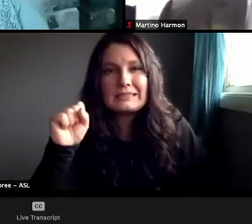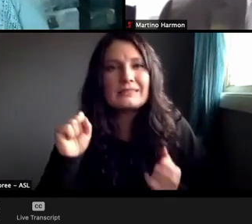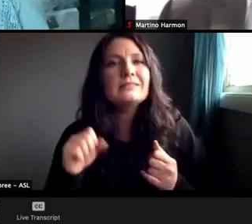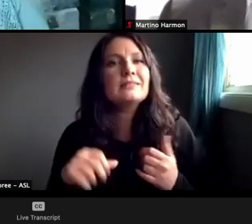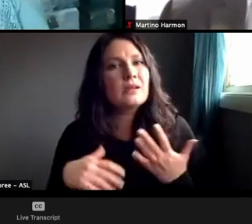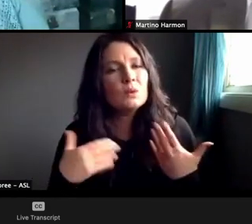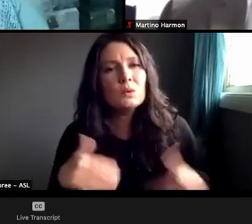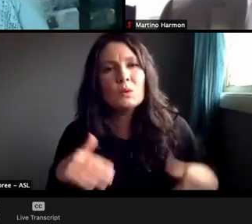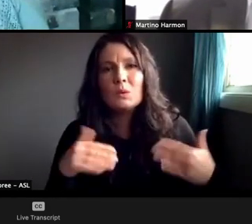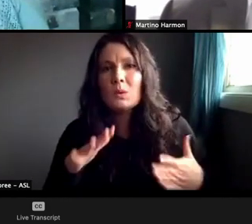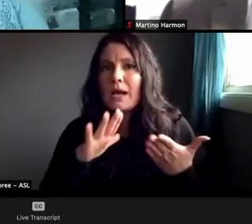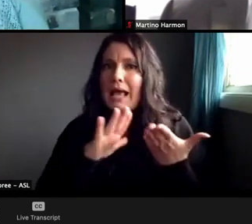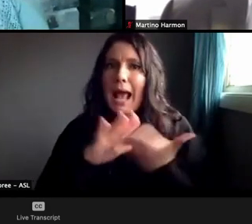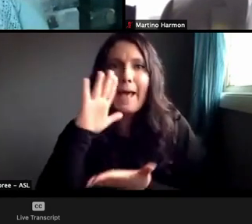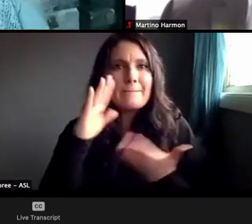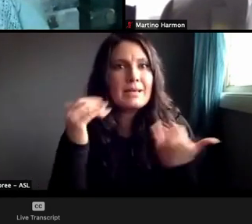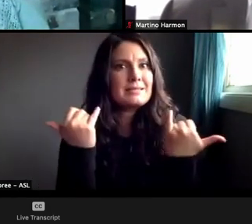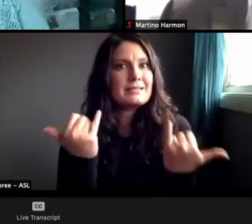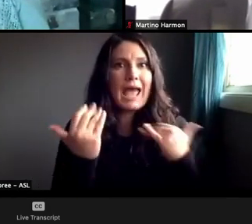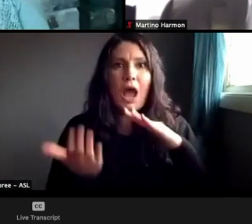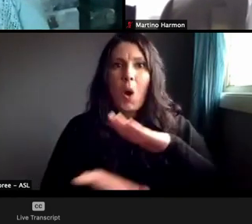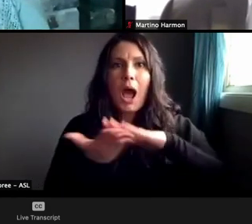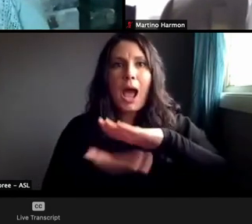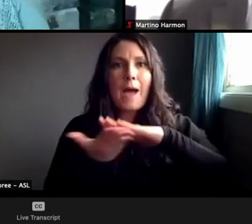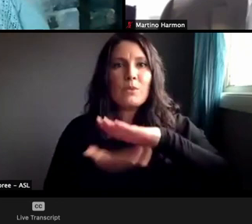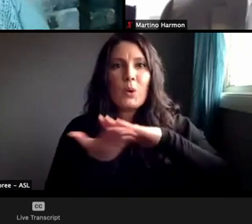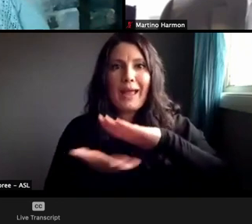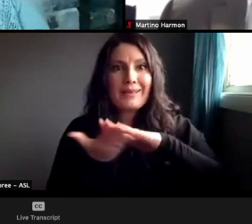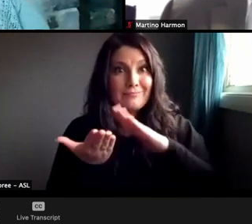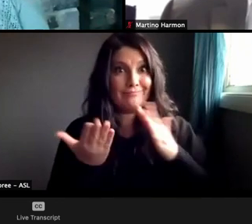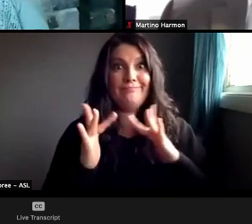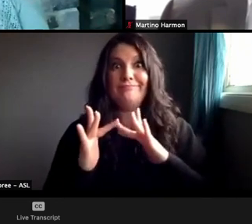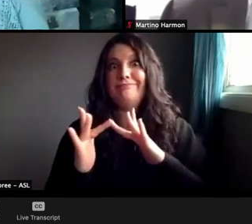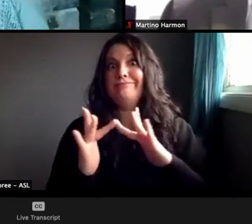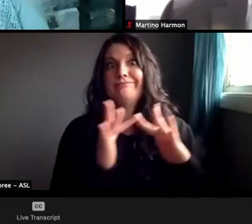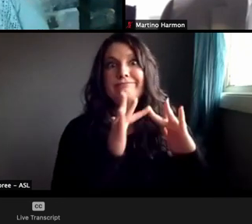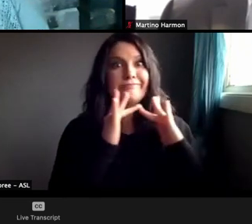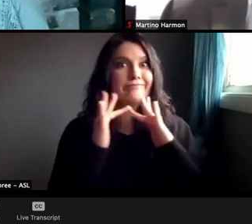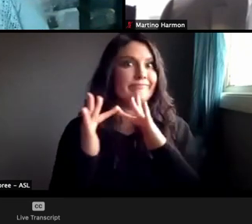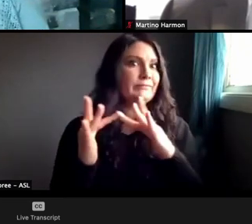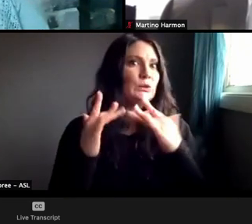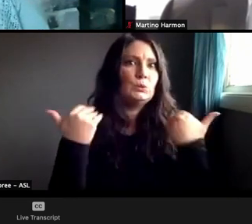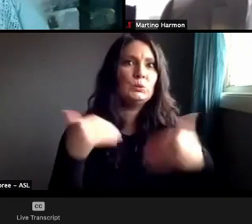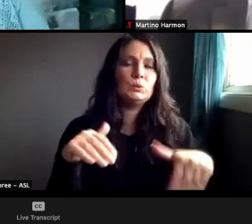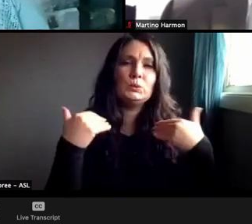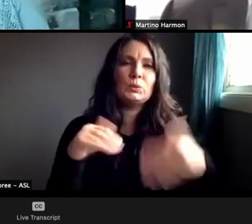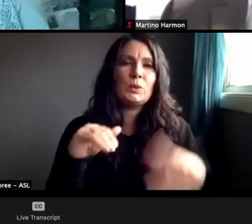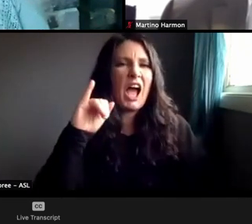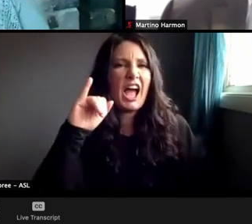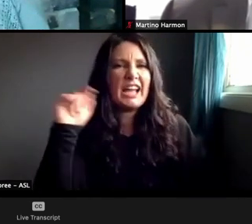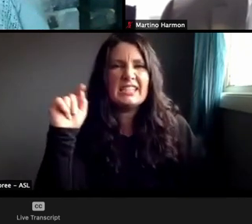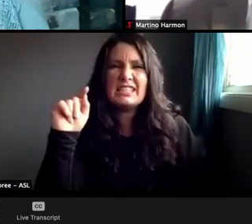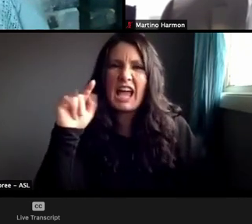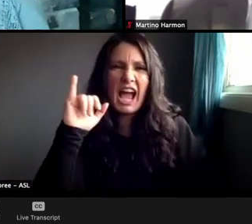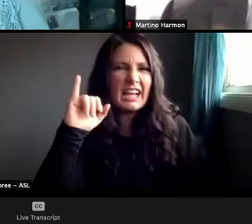a campus that's operating significantly remotely, IT is even more mission critical, and its security is more mission